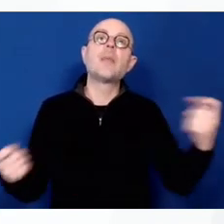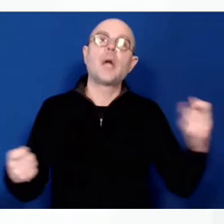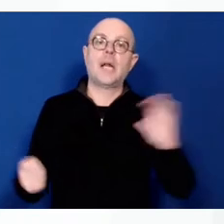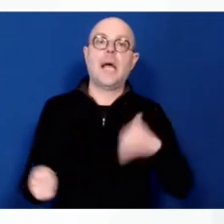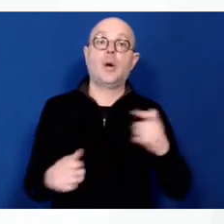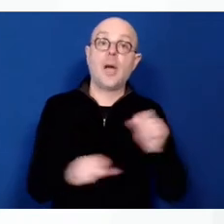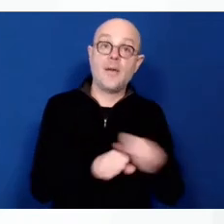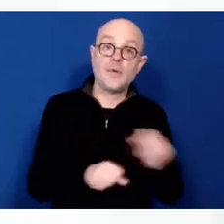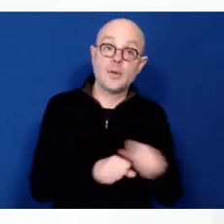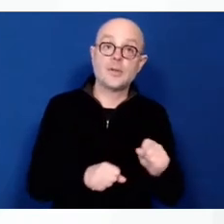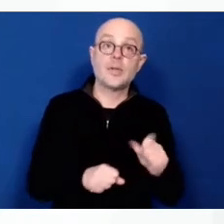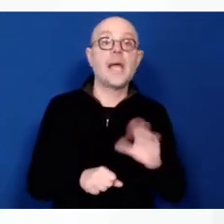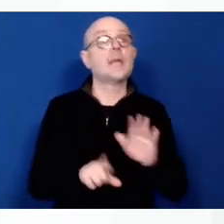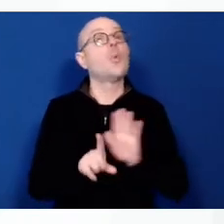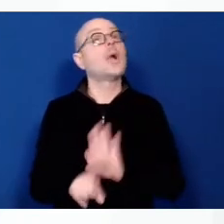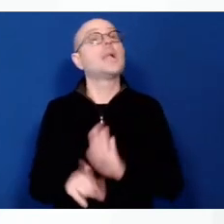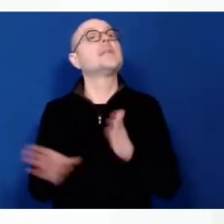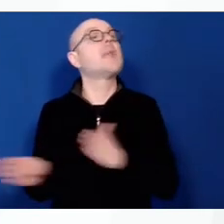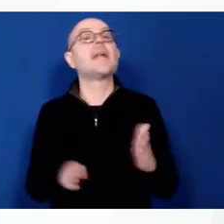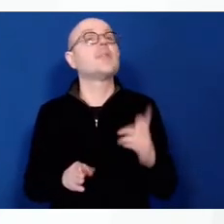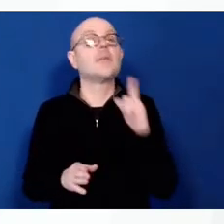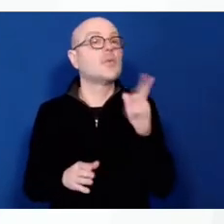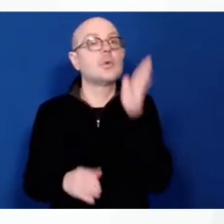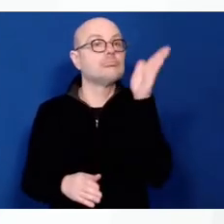doing exactly that.